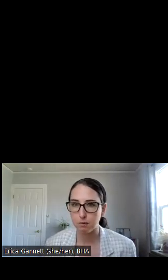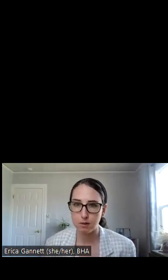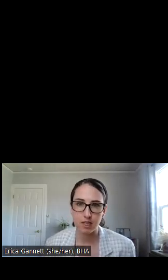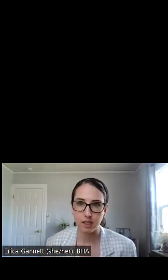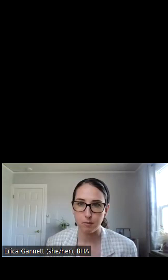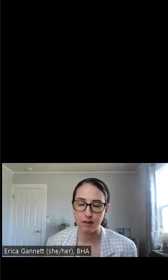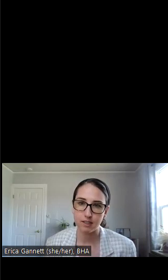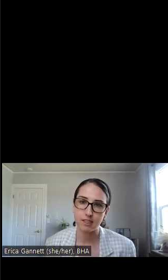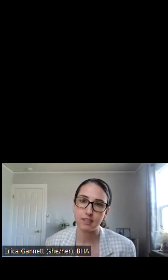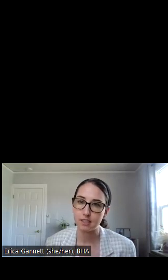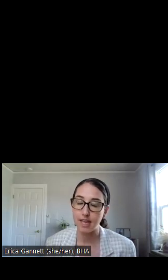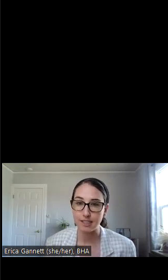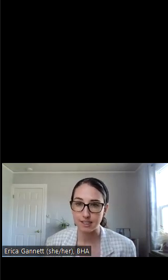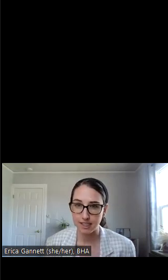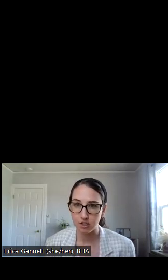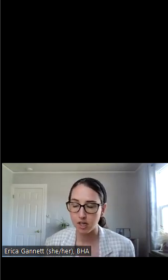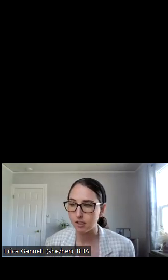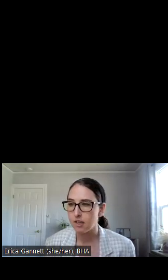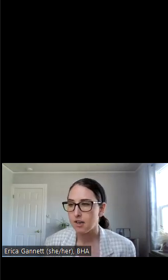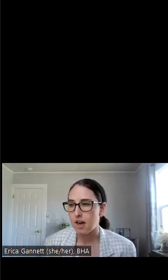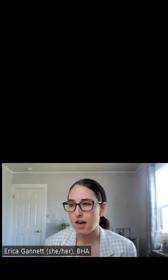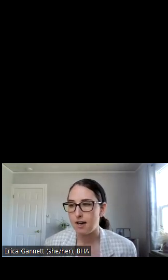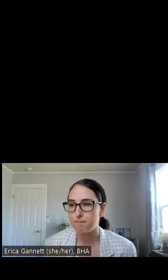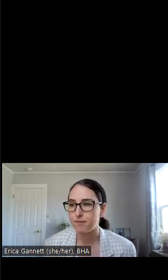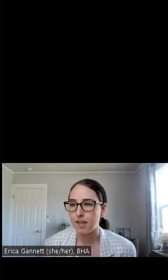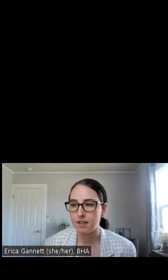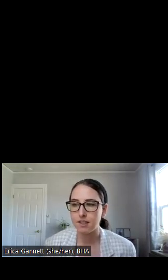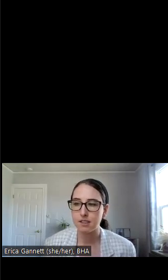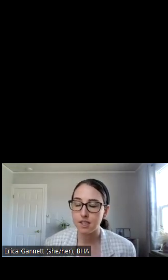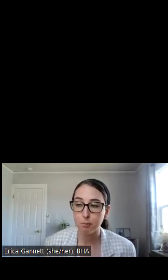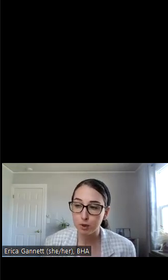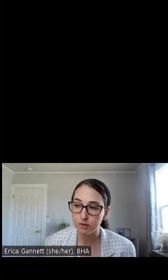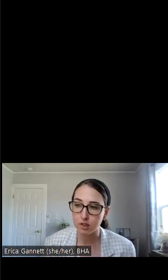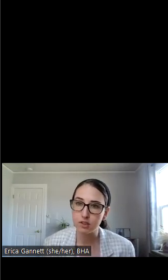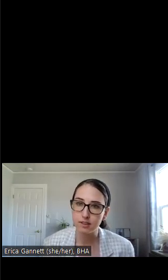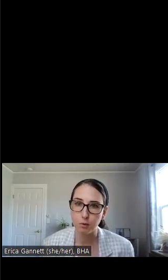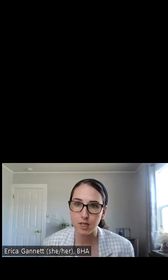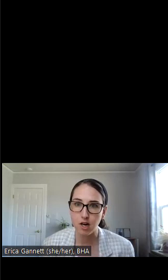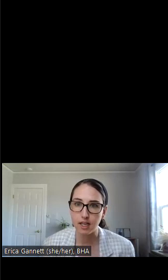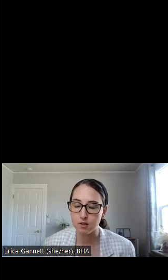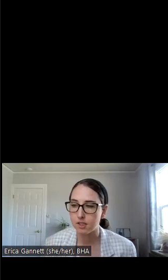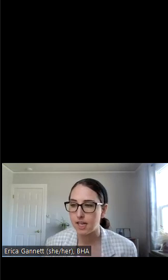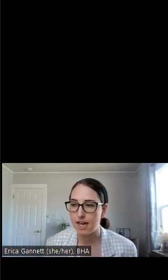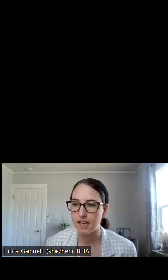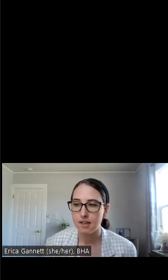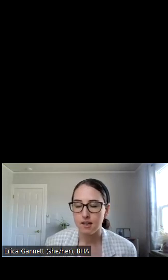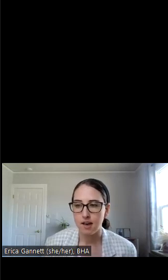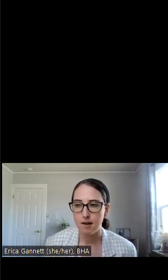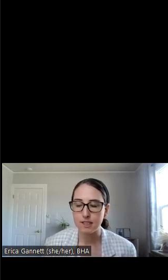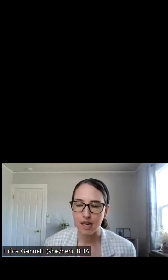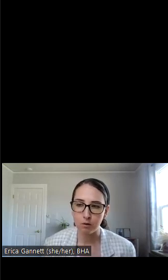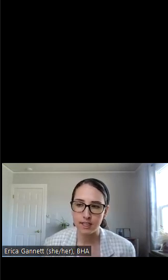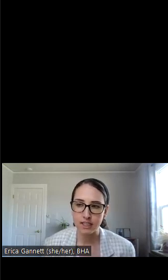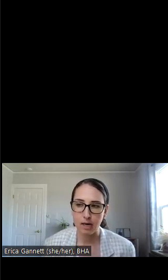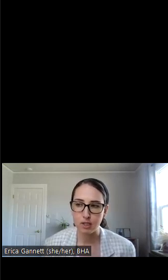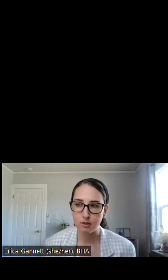So we just want to be clear about that distinction. And then the approval that we'll be talking through today